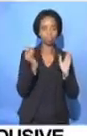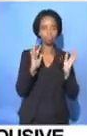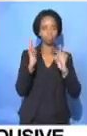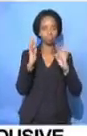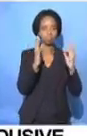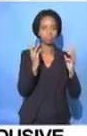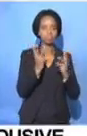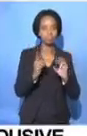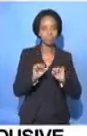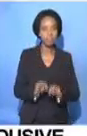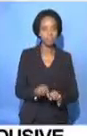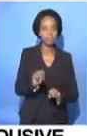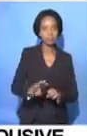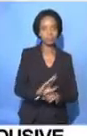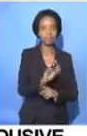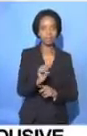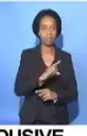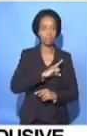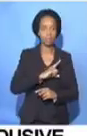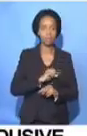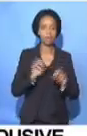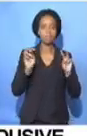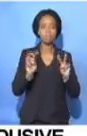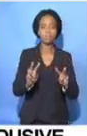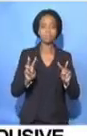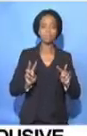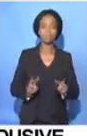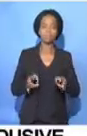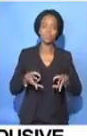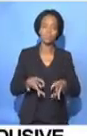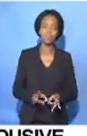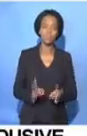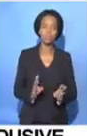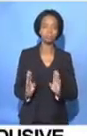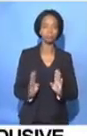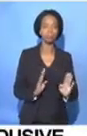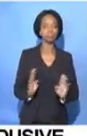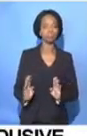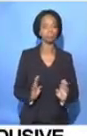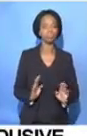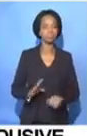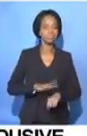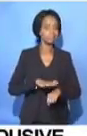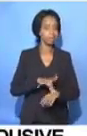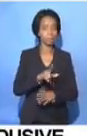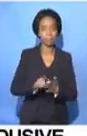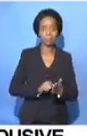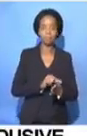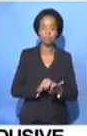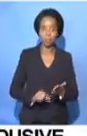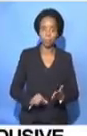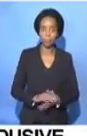Africa on the peaceful manner in which they conducted themselves during this period.